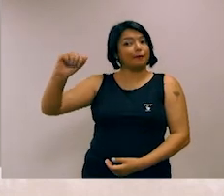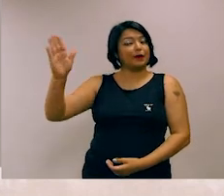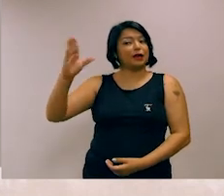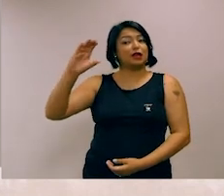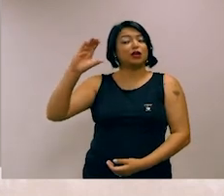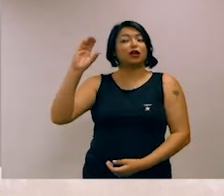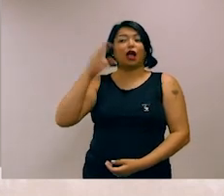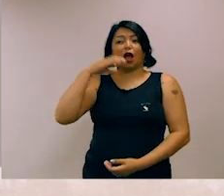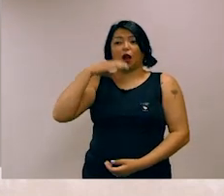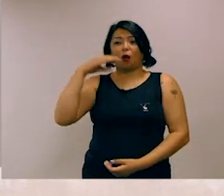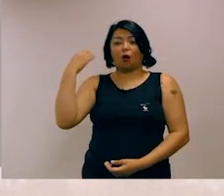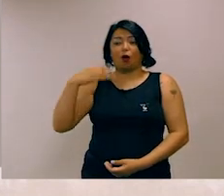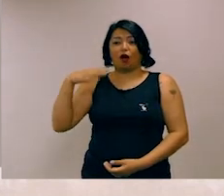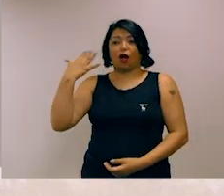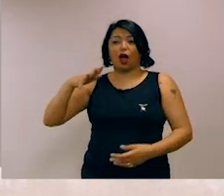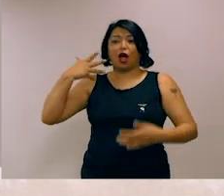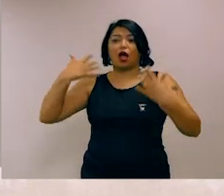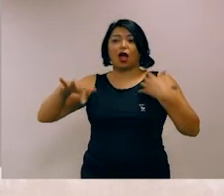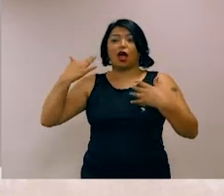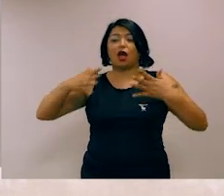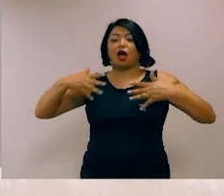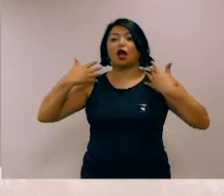This is a great challenge. We